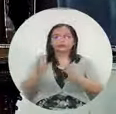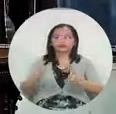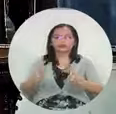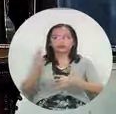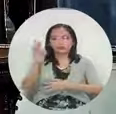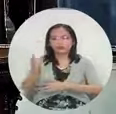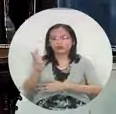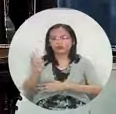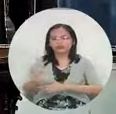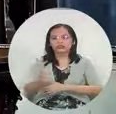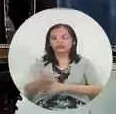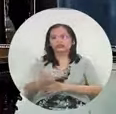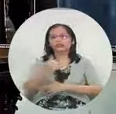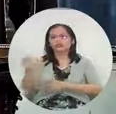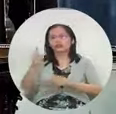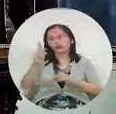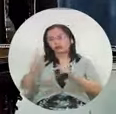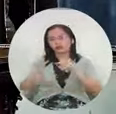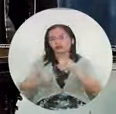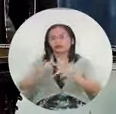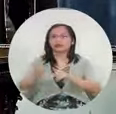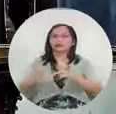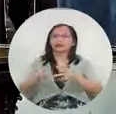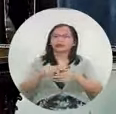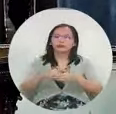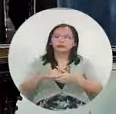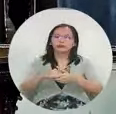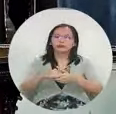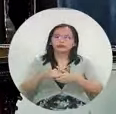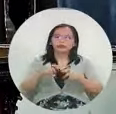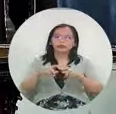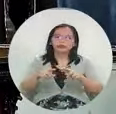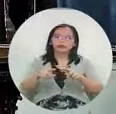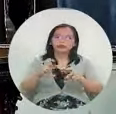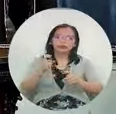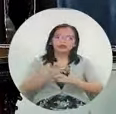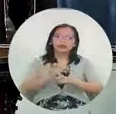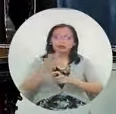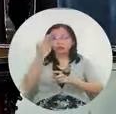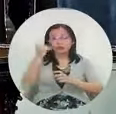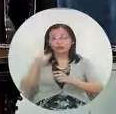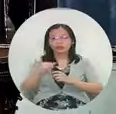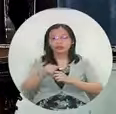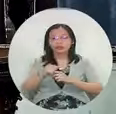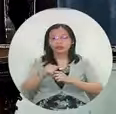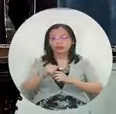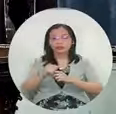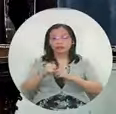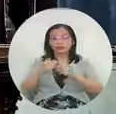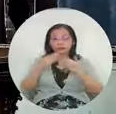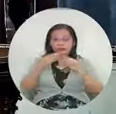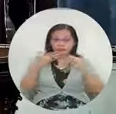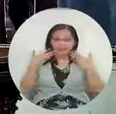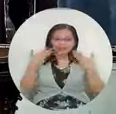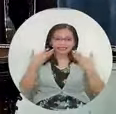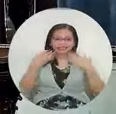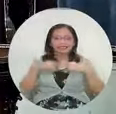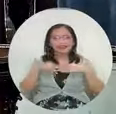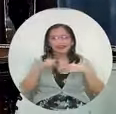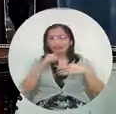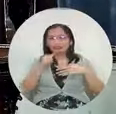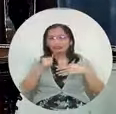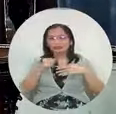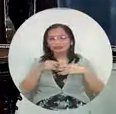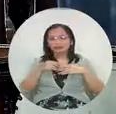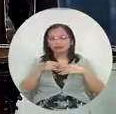Talk to people. Pero ang definition nato, kibisag smile, di tamo smile. Did you not know that smile can